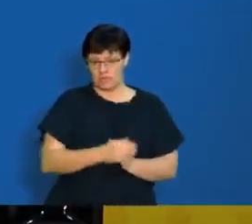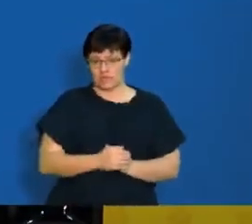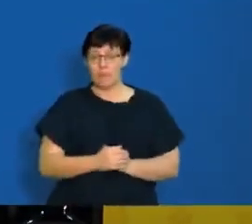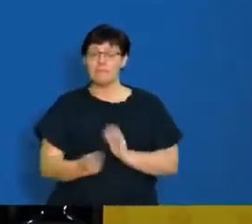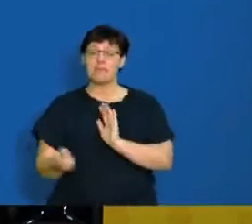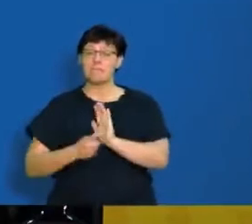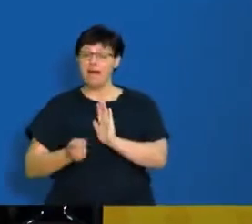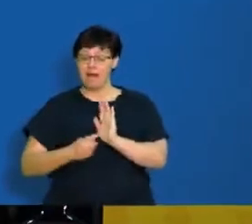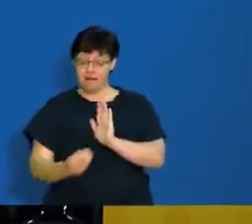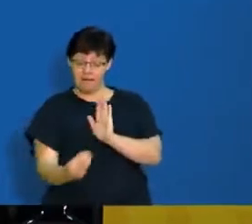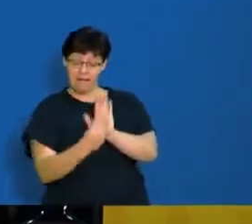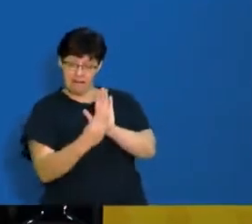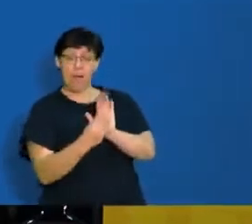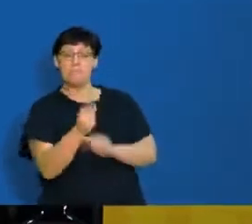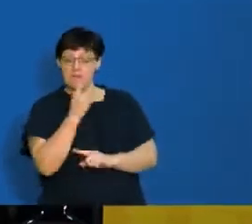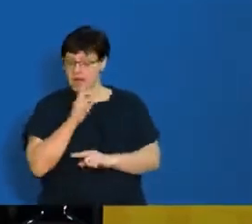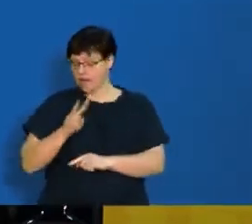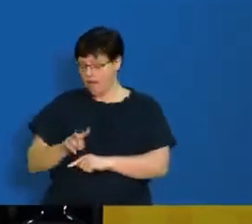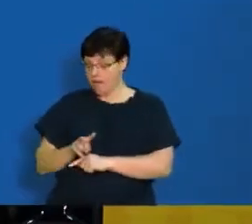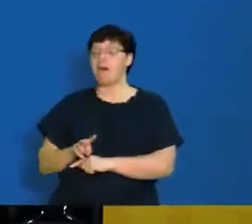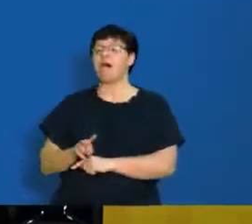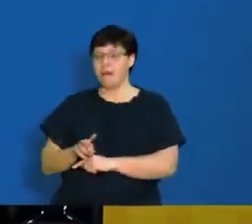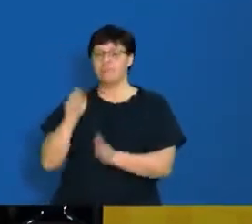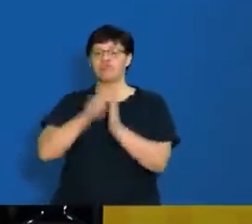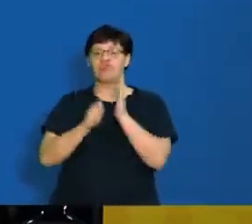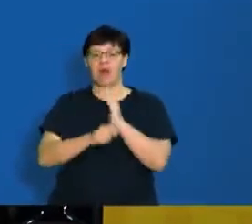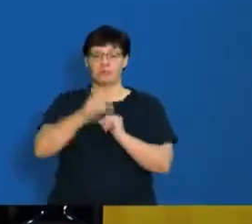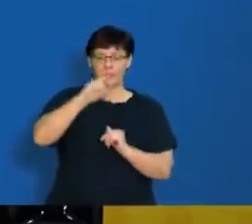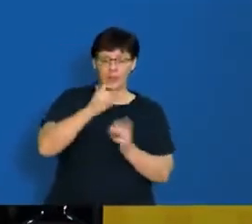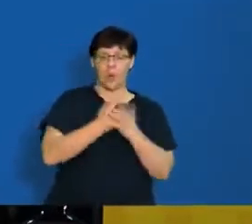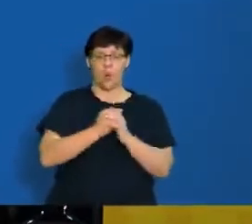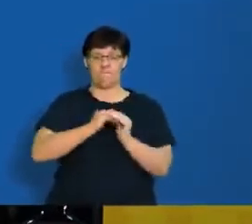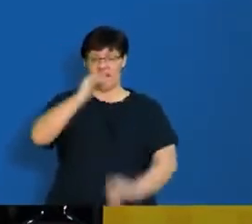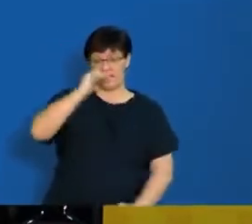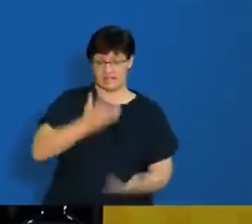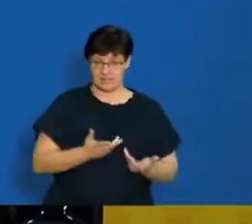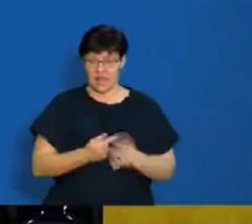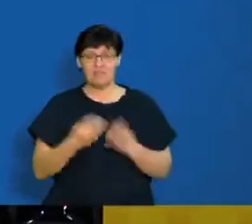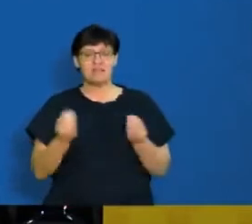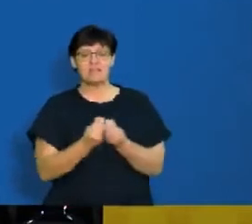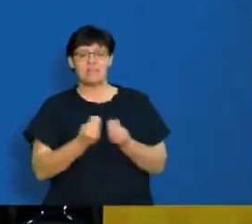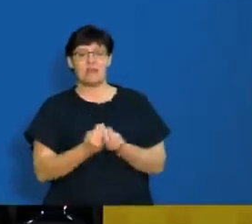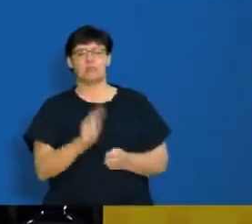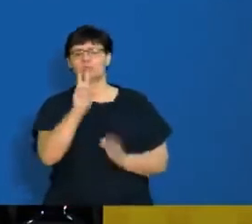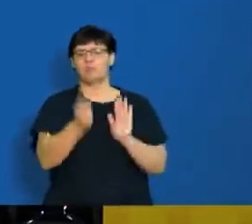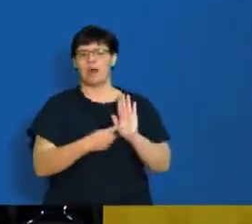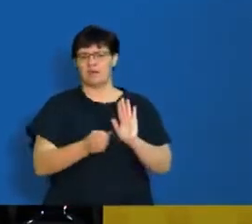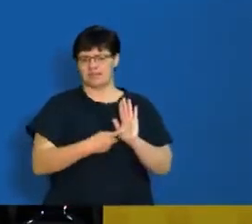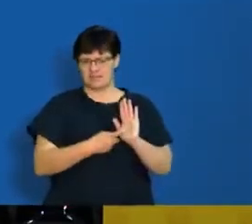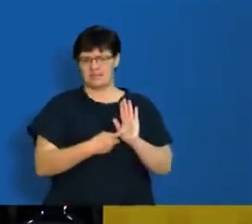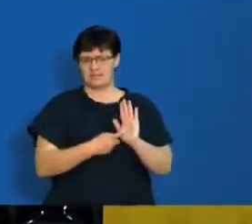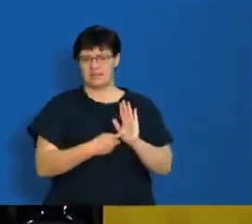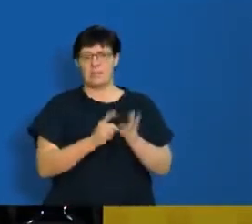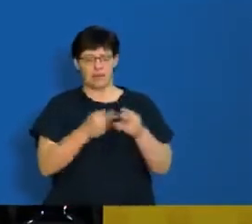allocation is also a guide as to how much you should write. For example, if something is out of 2 marks, they're expecting